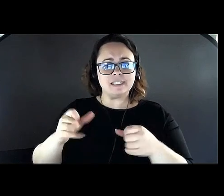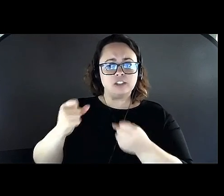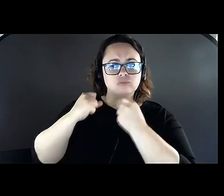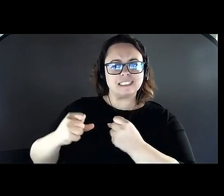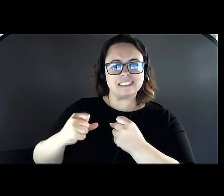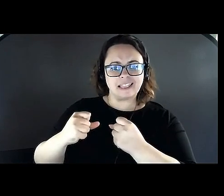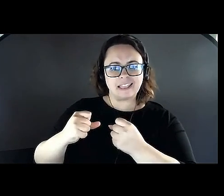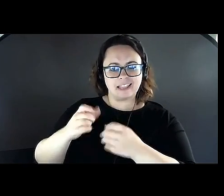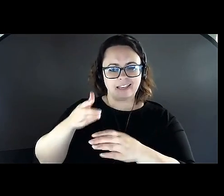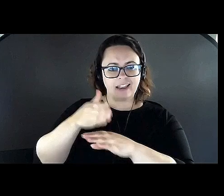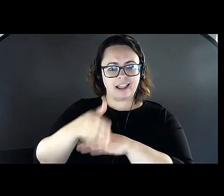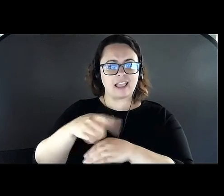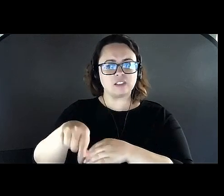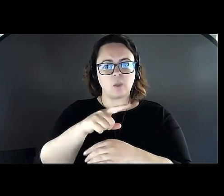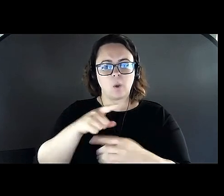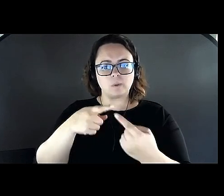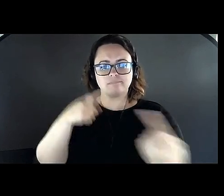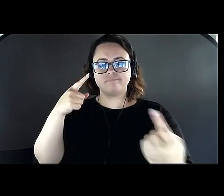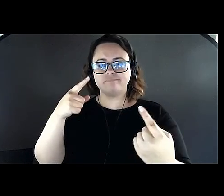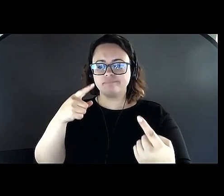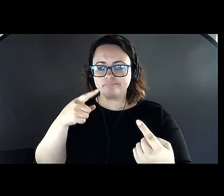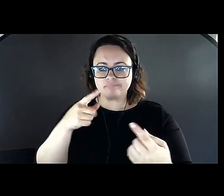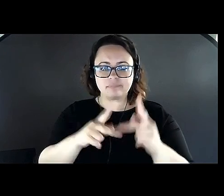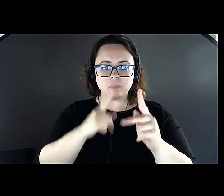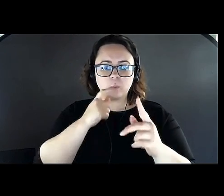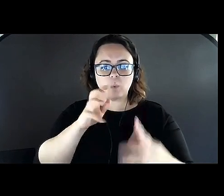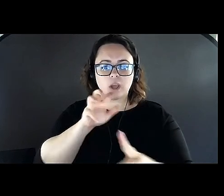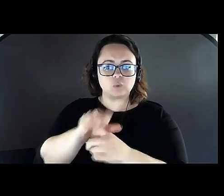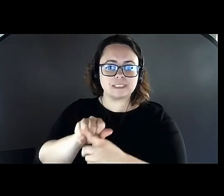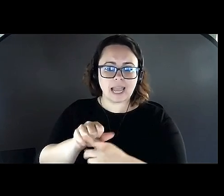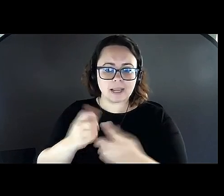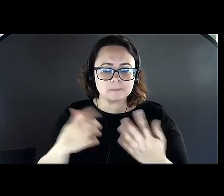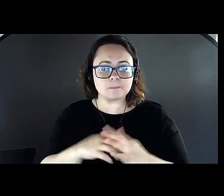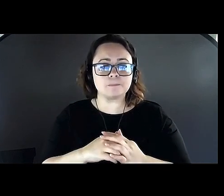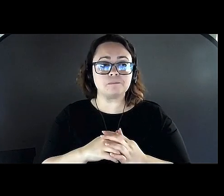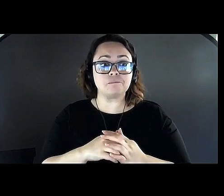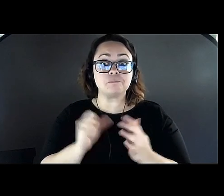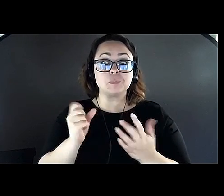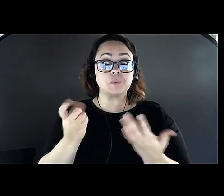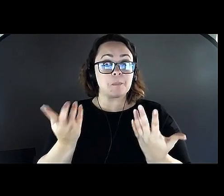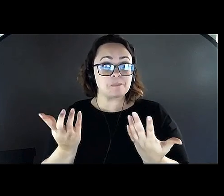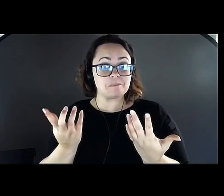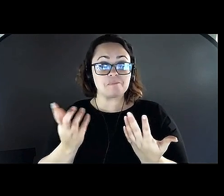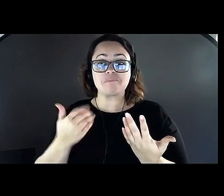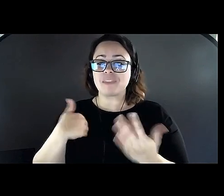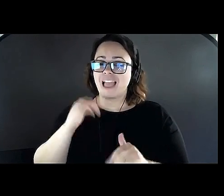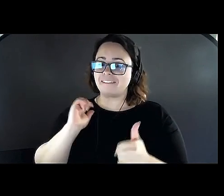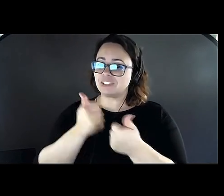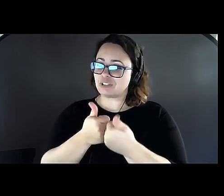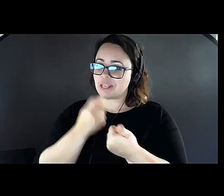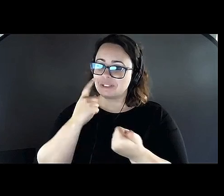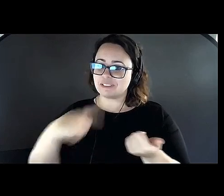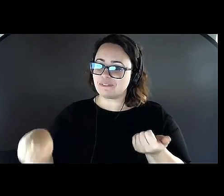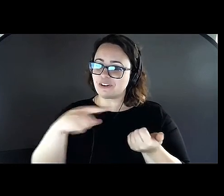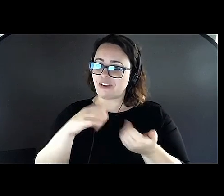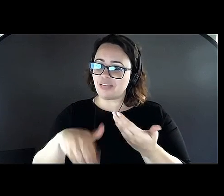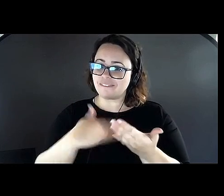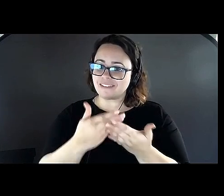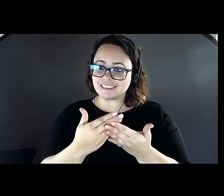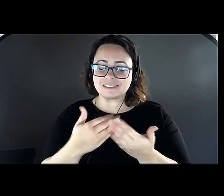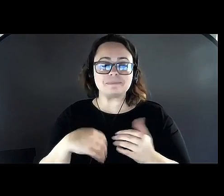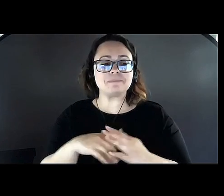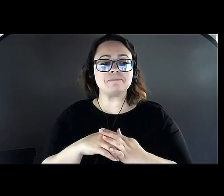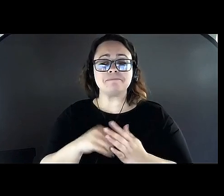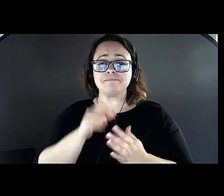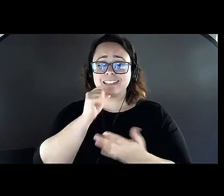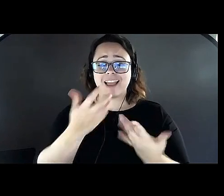the distributed nature of our adversary. So with that, there is a challenge upon us. This is not over today.